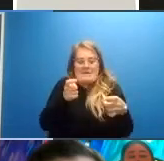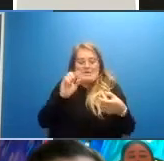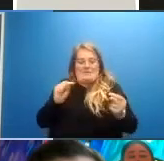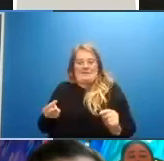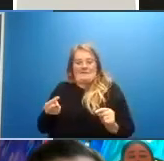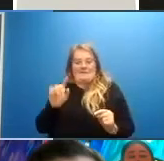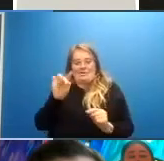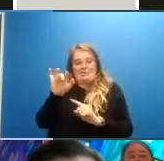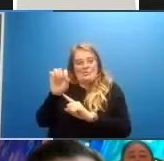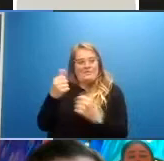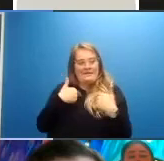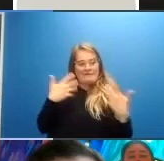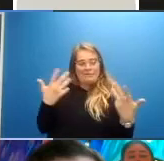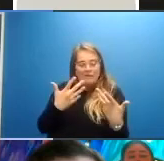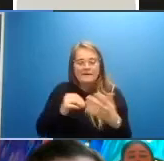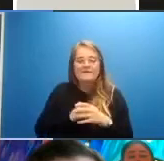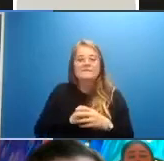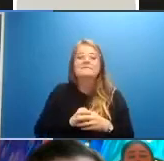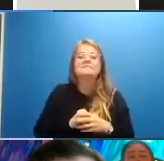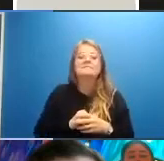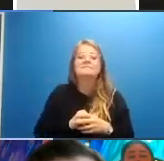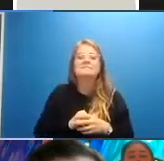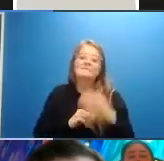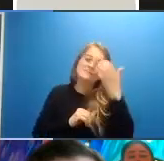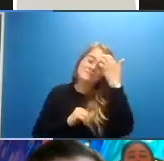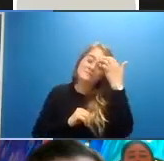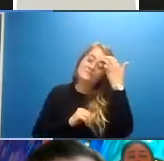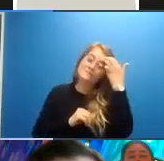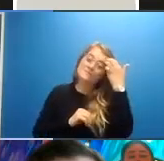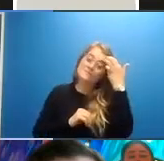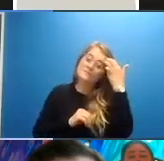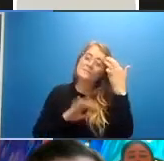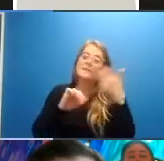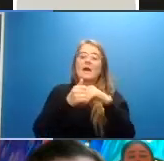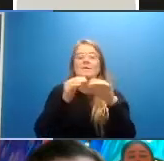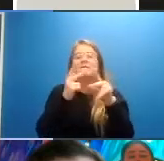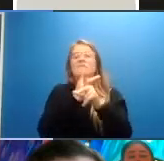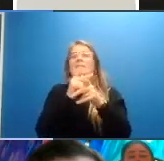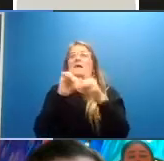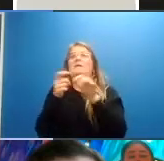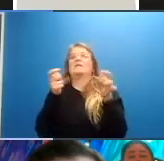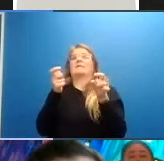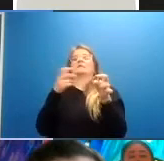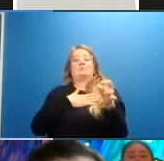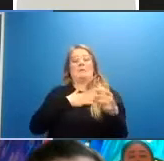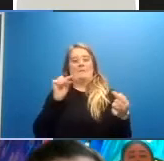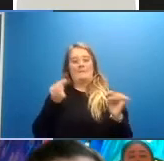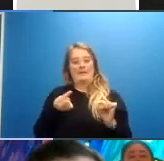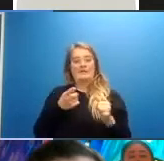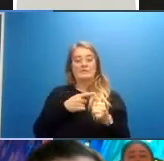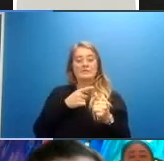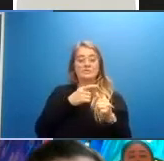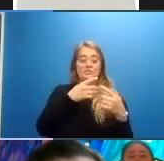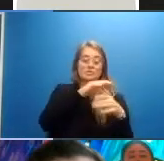tools that we can use, that we can develop to begin to learn how to manage our pain? So we look at the role of stress in pain, we